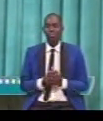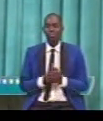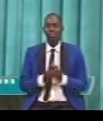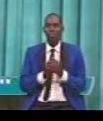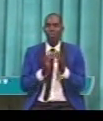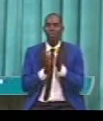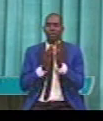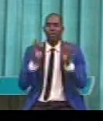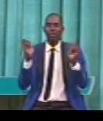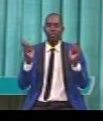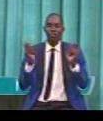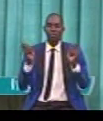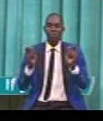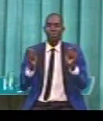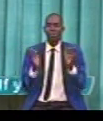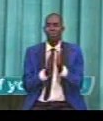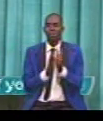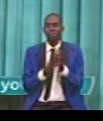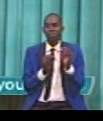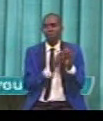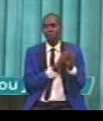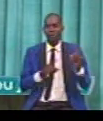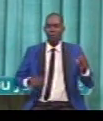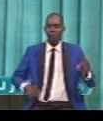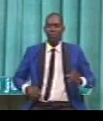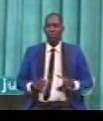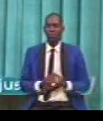Hallelujah. Praise the Lord.